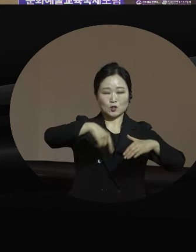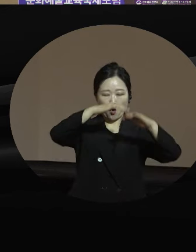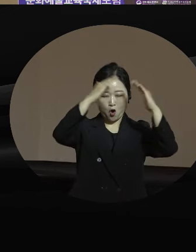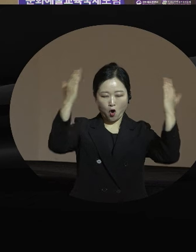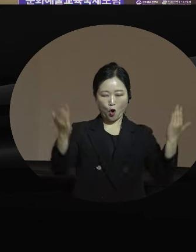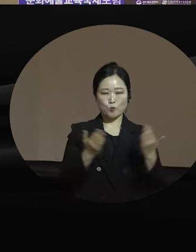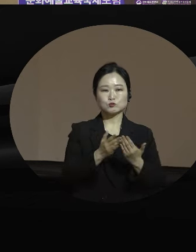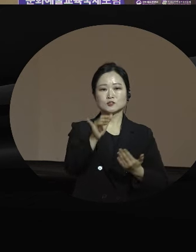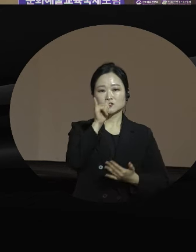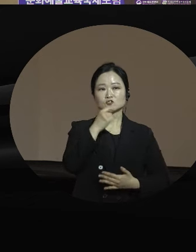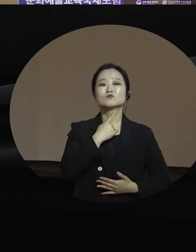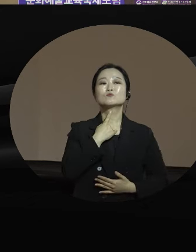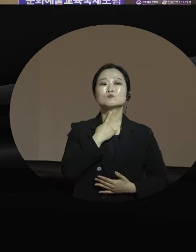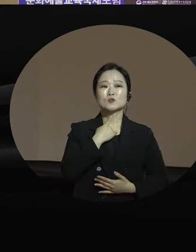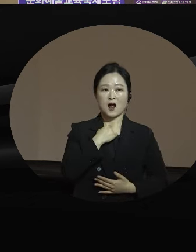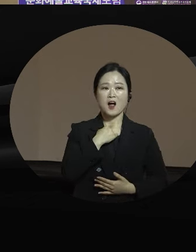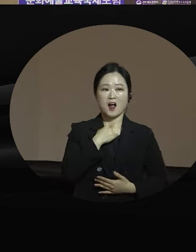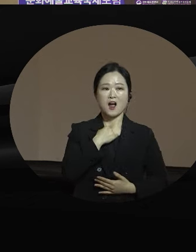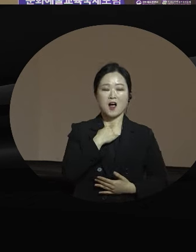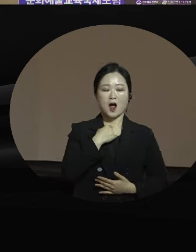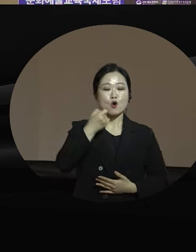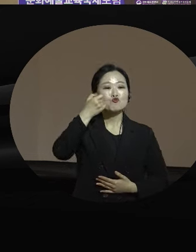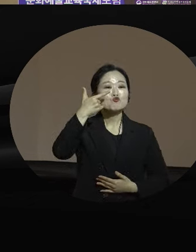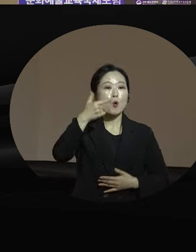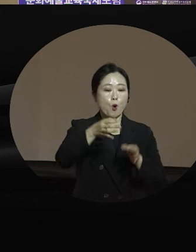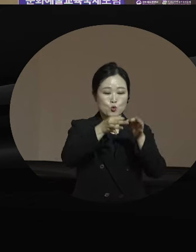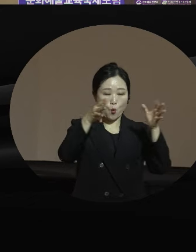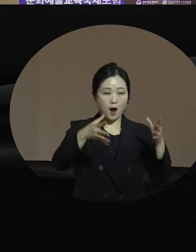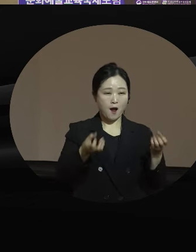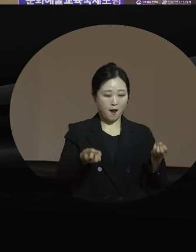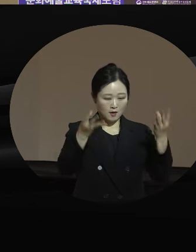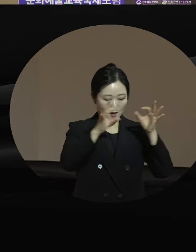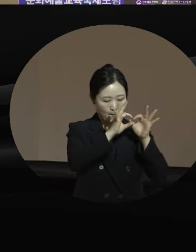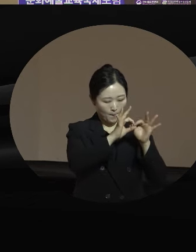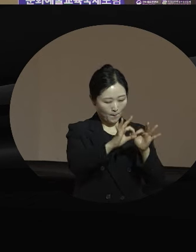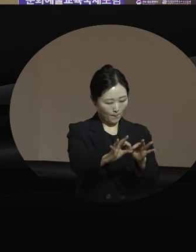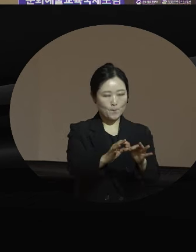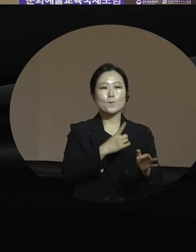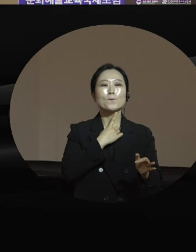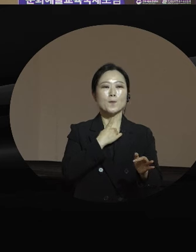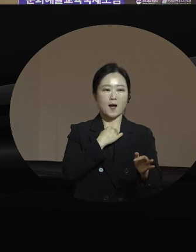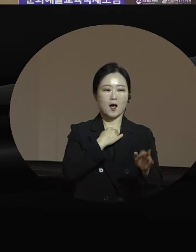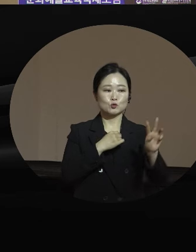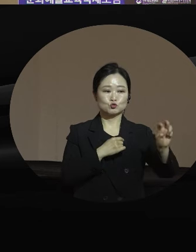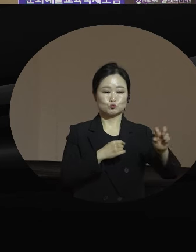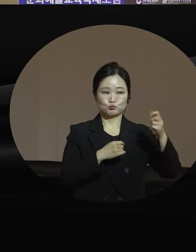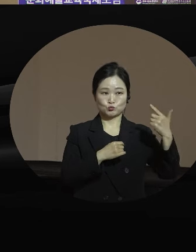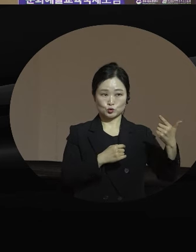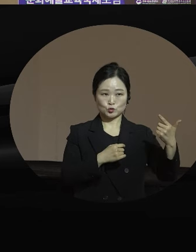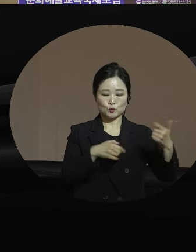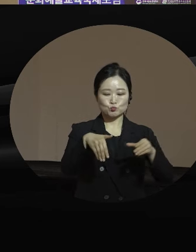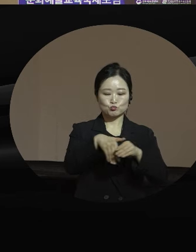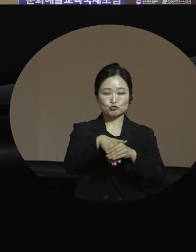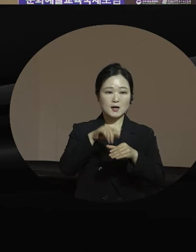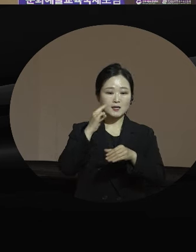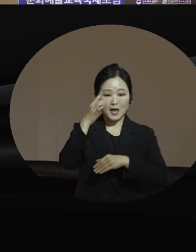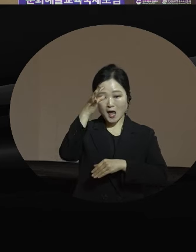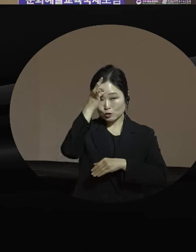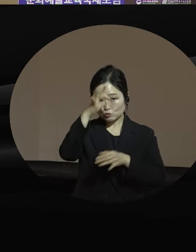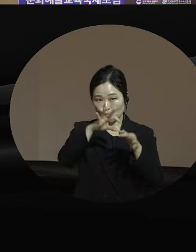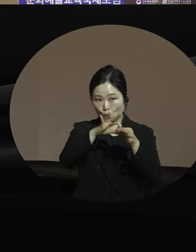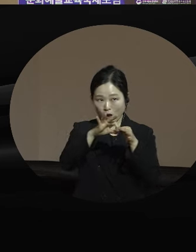artistic organizations under the Ministry of Culture coordinated with the Department of the Culture and Arts of each